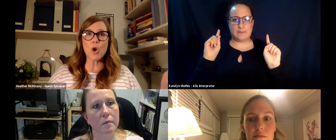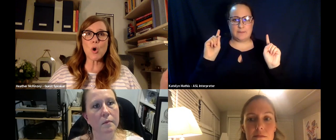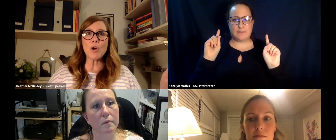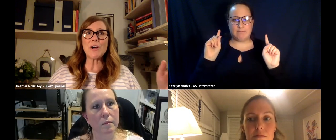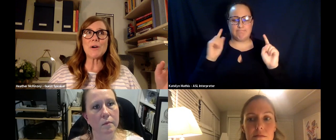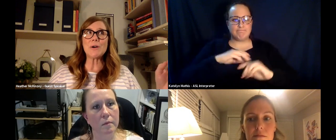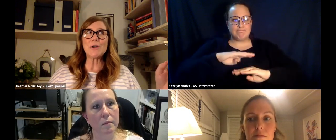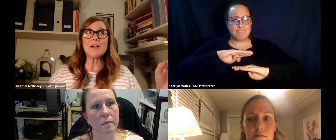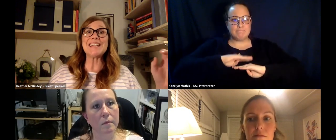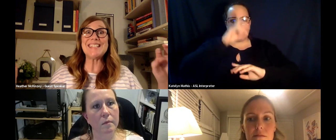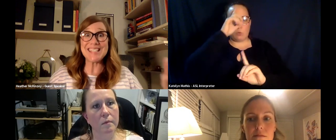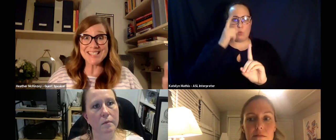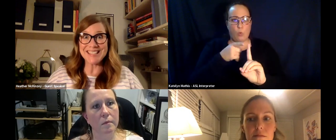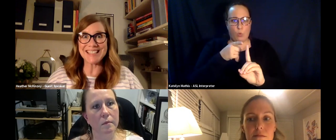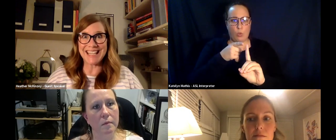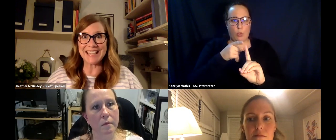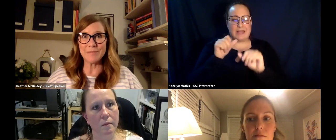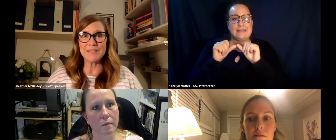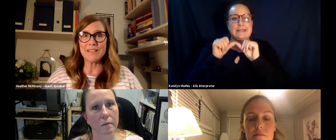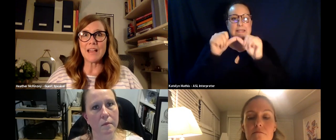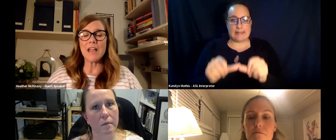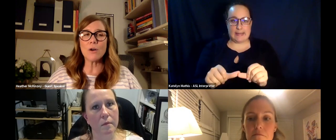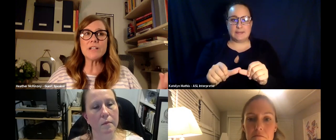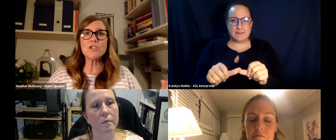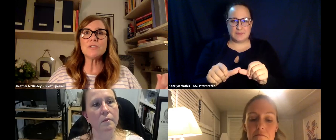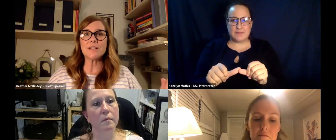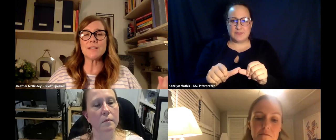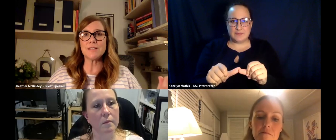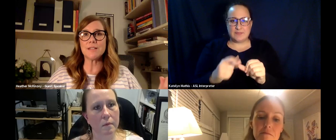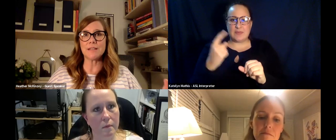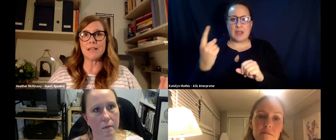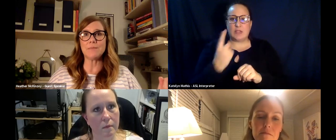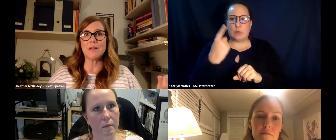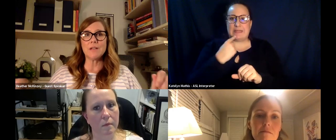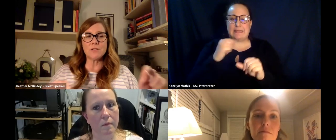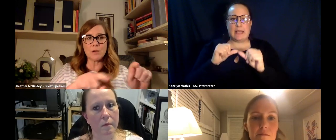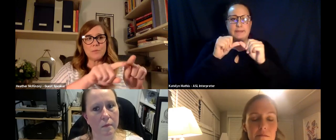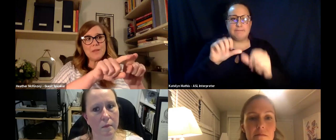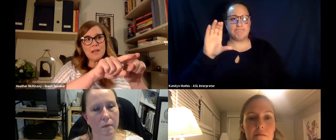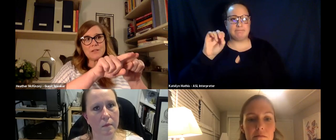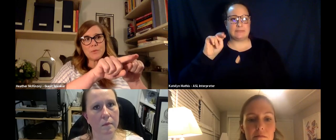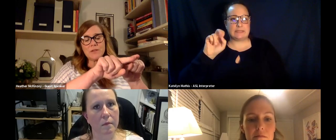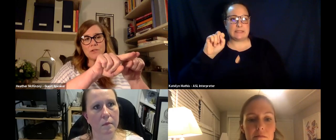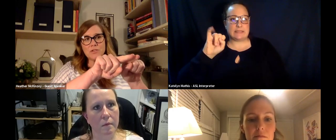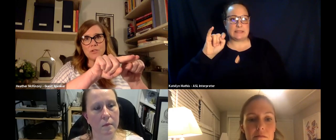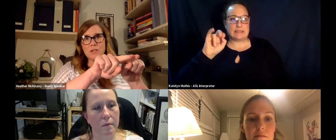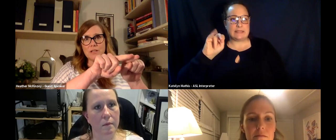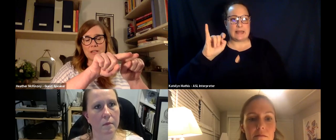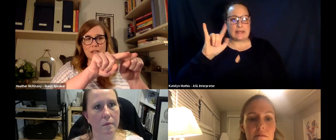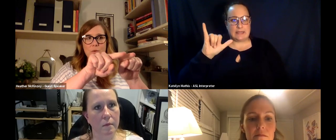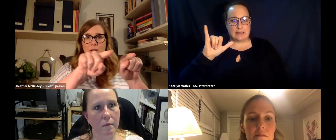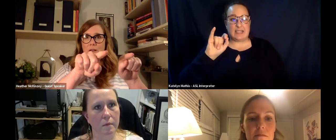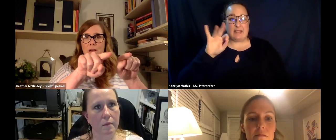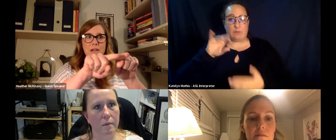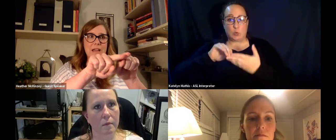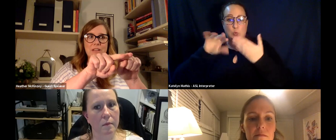reach their goal consistently. I always use consistently. So it's whenever a student is